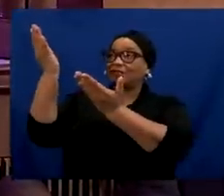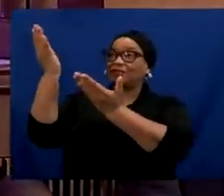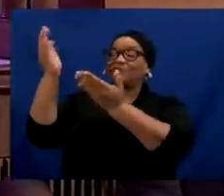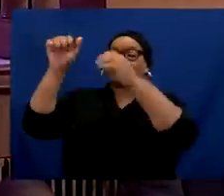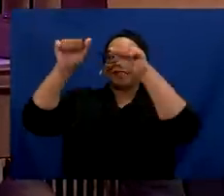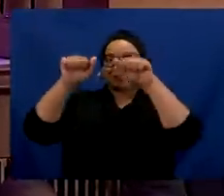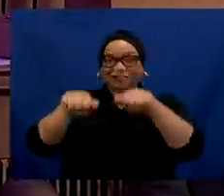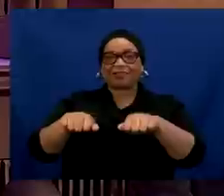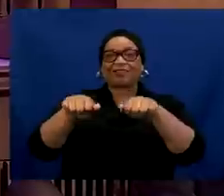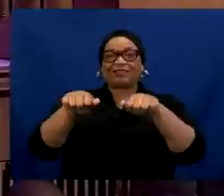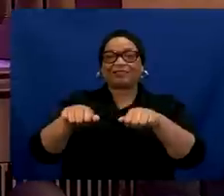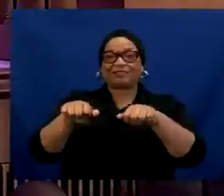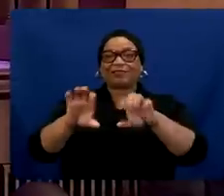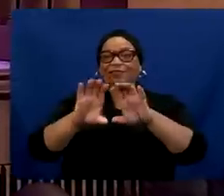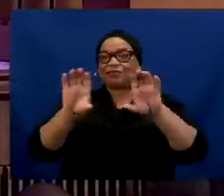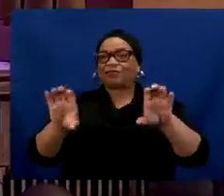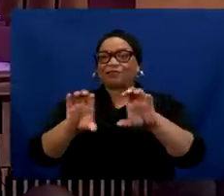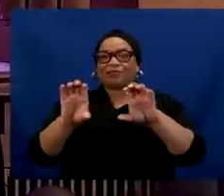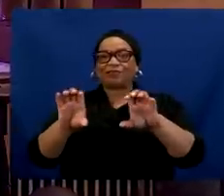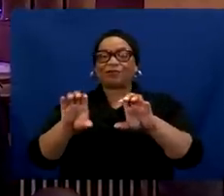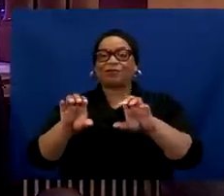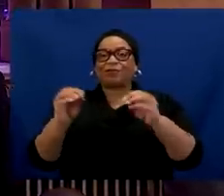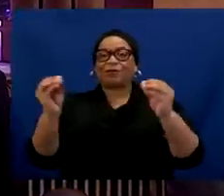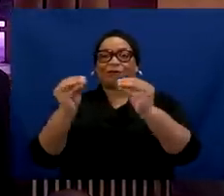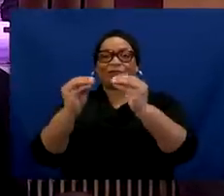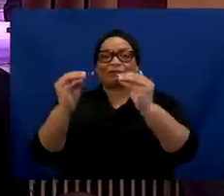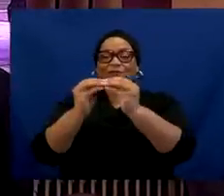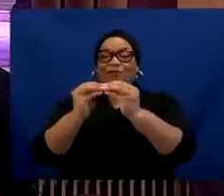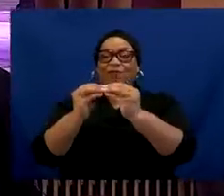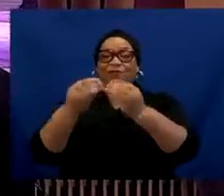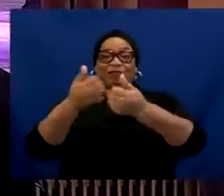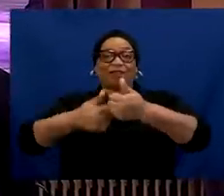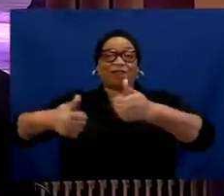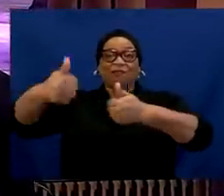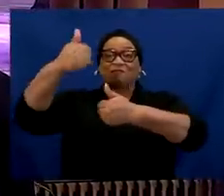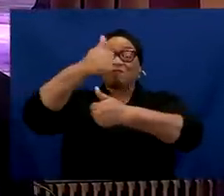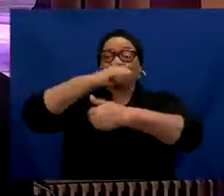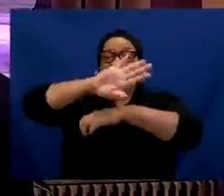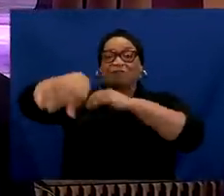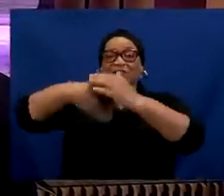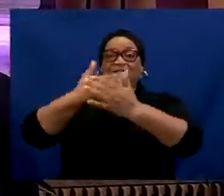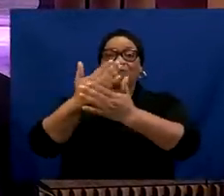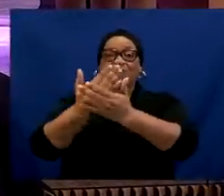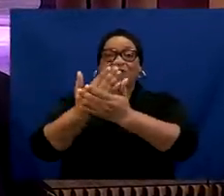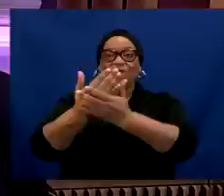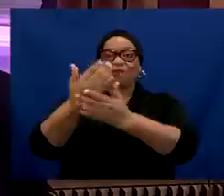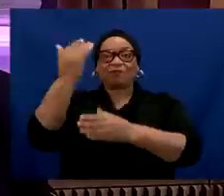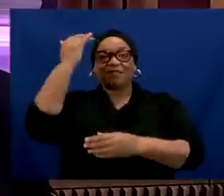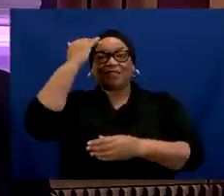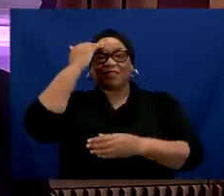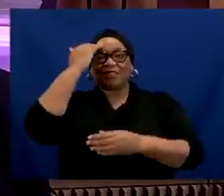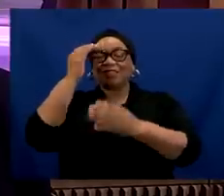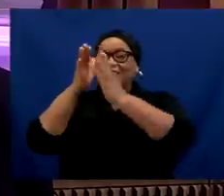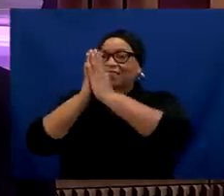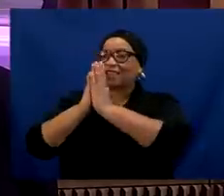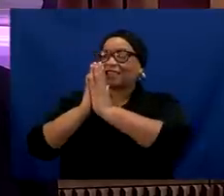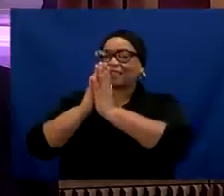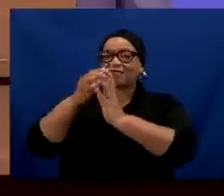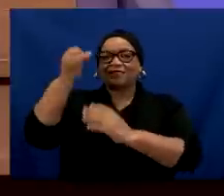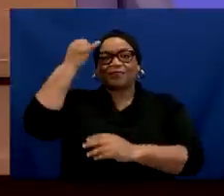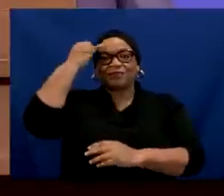do exceedingly and abundantly above all that we can think, ask, or